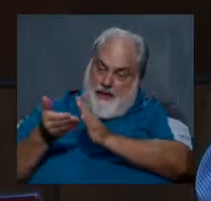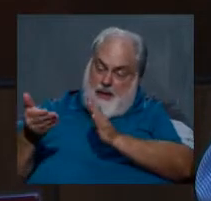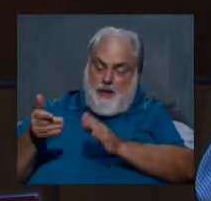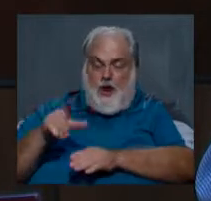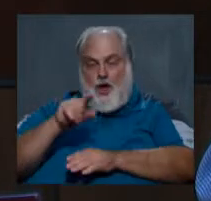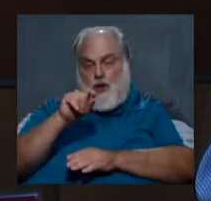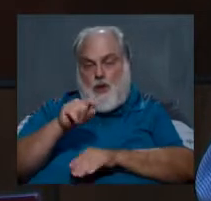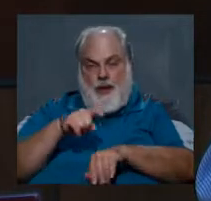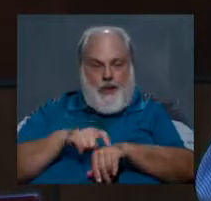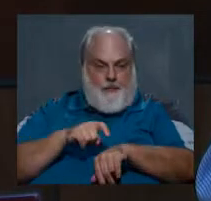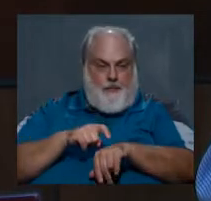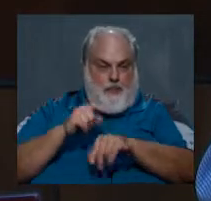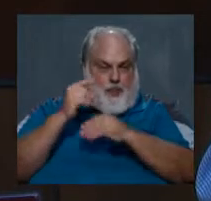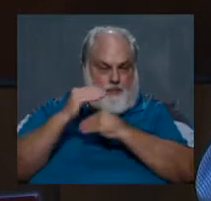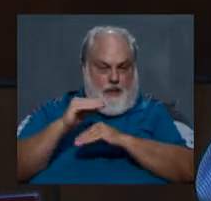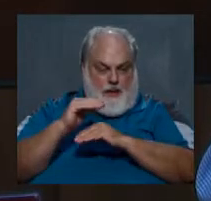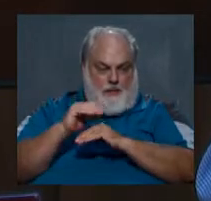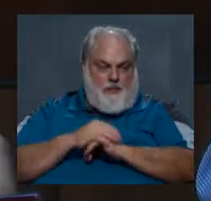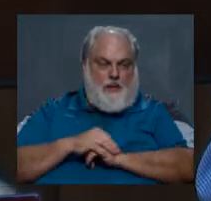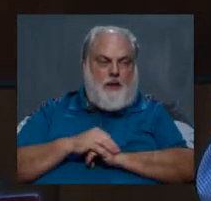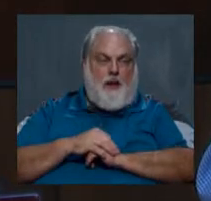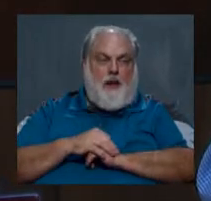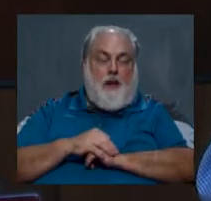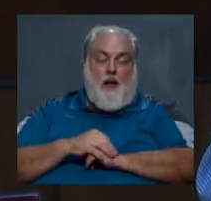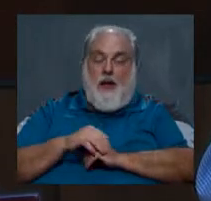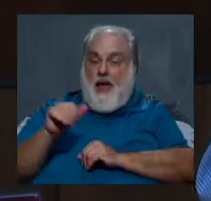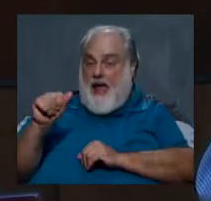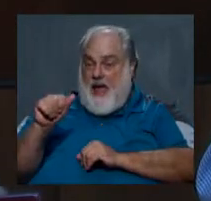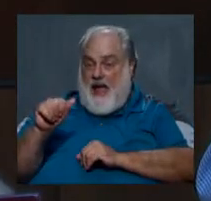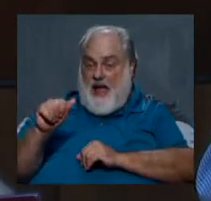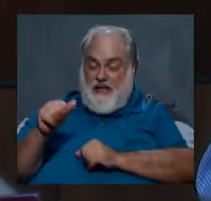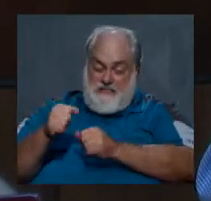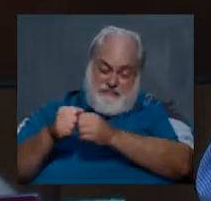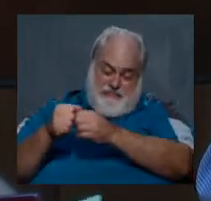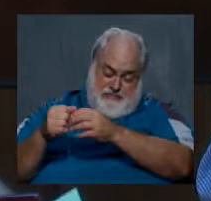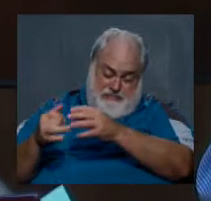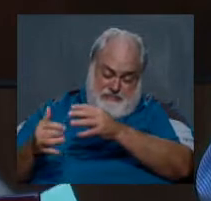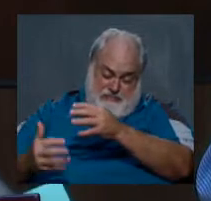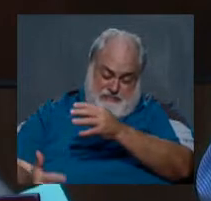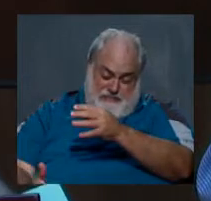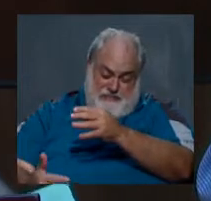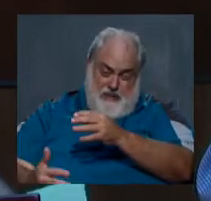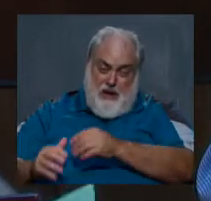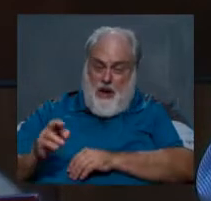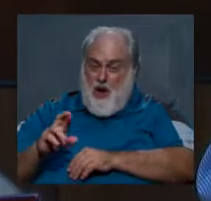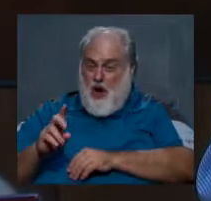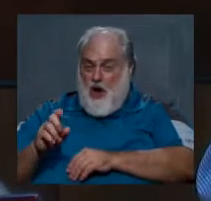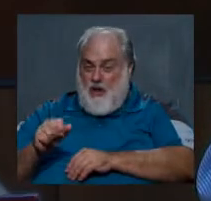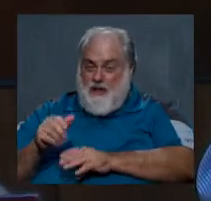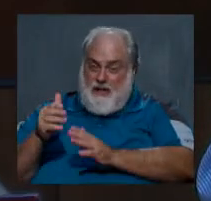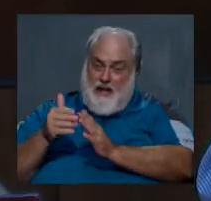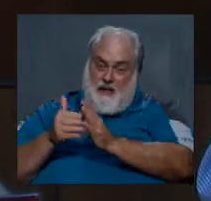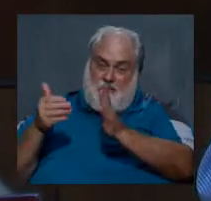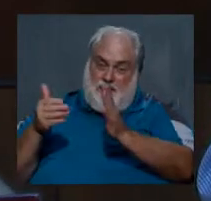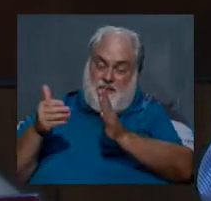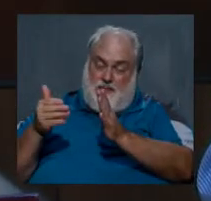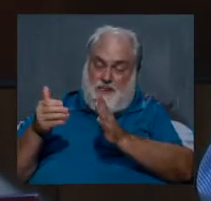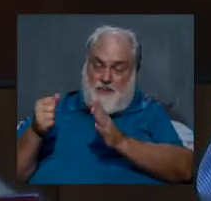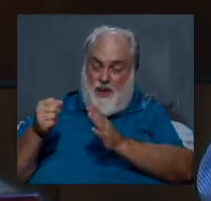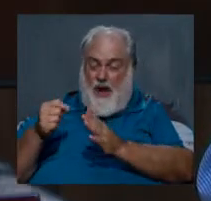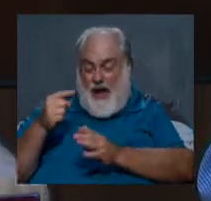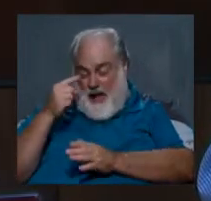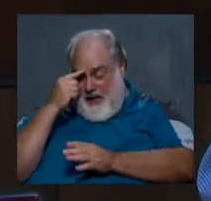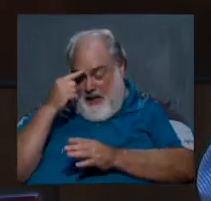I have numerous cards for item A in opposition to it. And it would be, I would